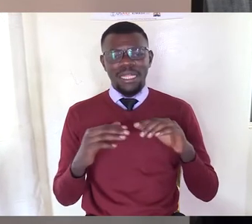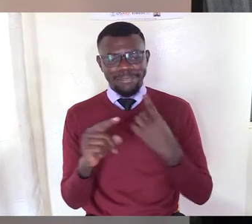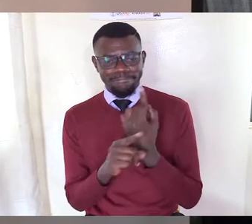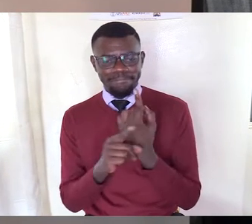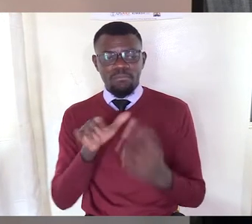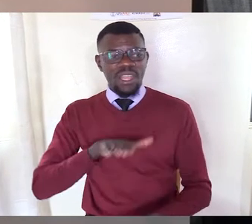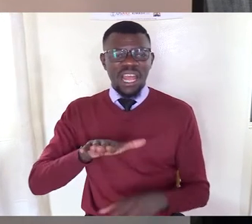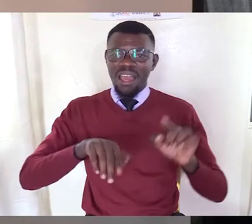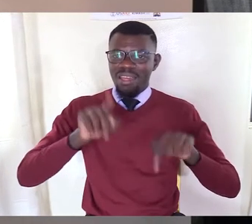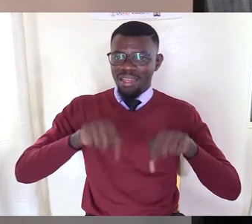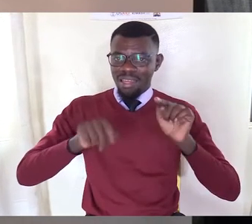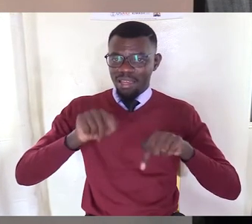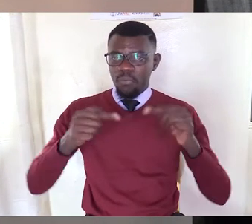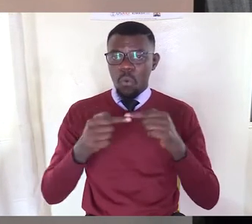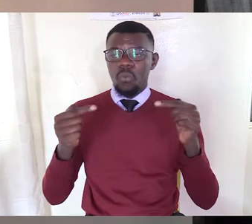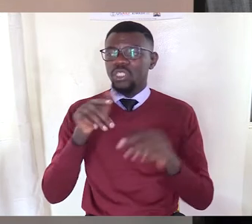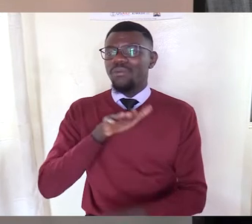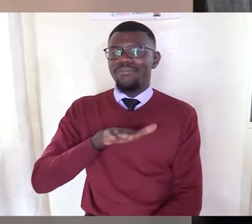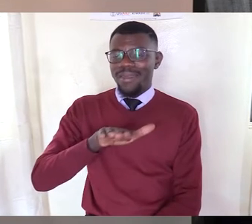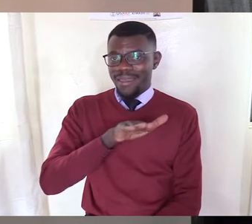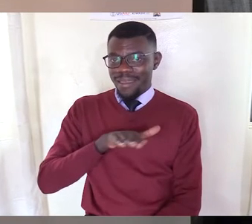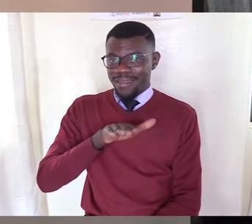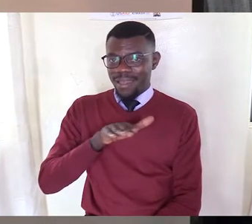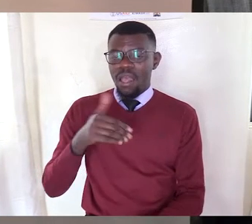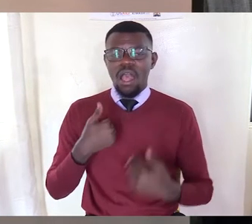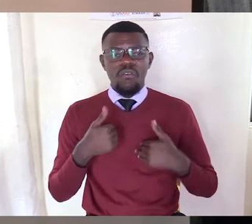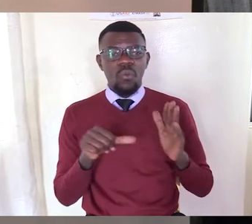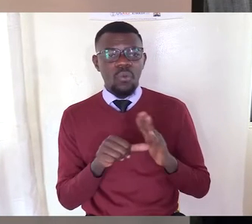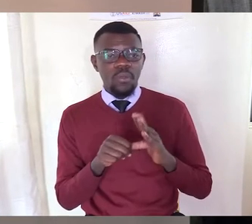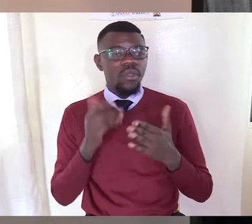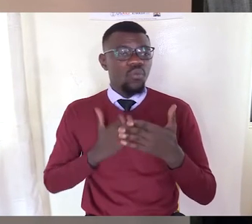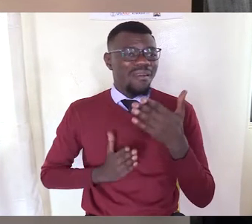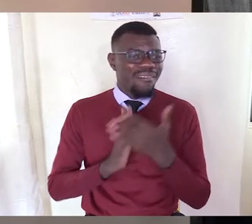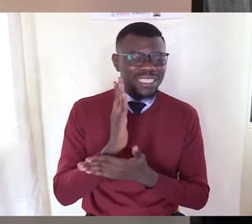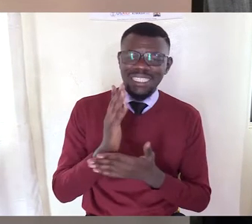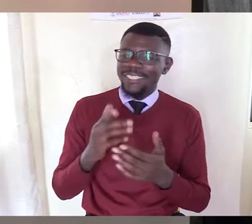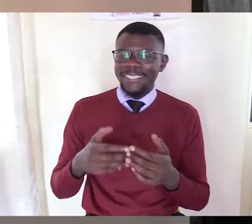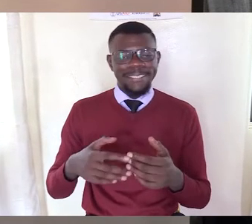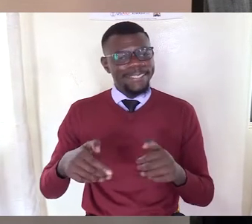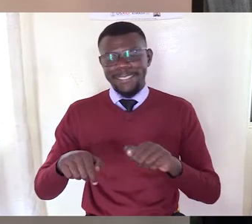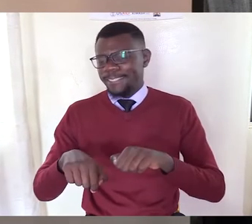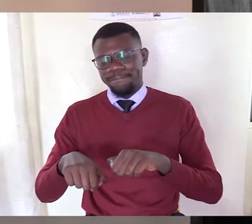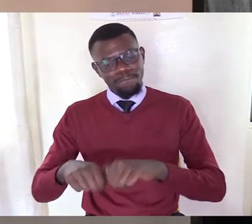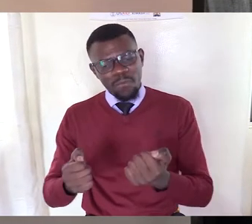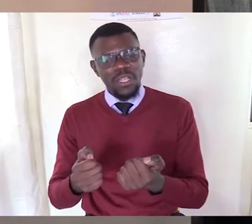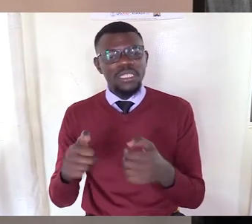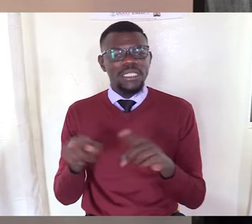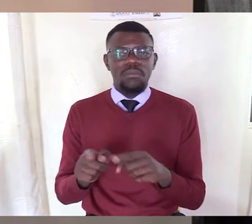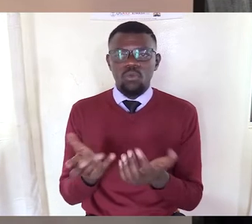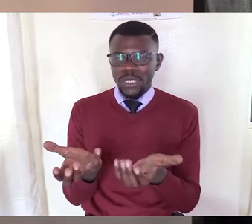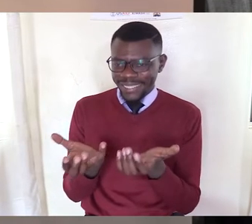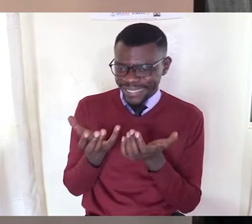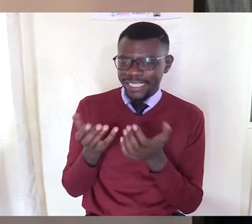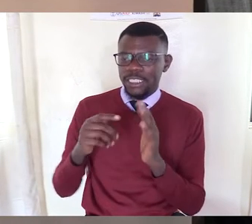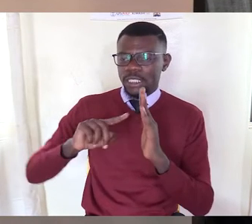was opposition areas. And so as a human rights violation and the need for us to highlight these